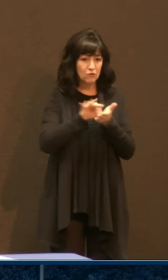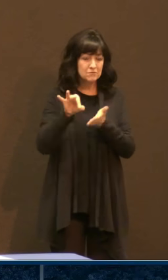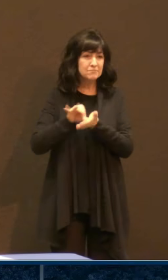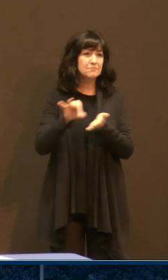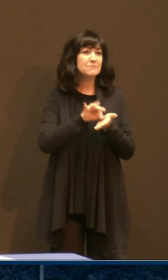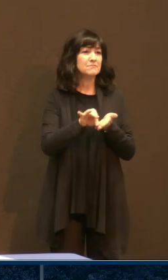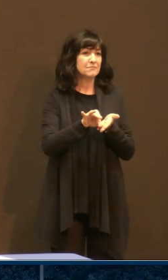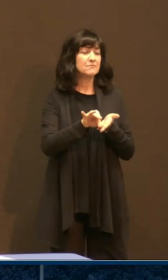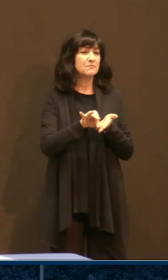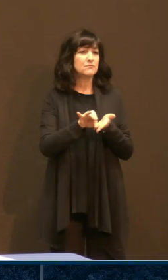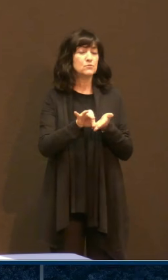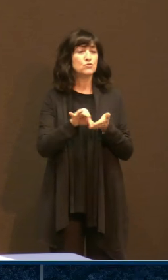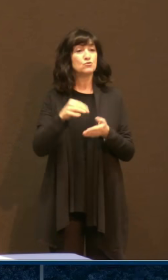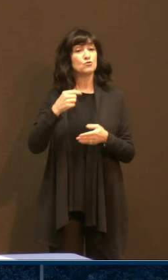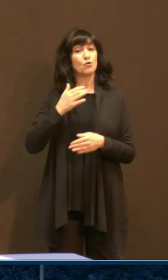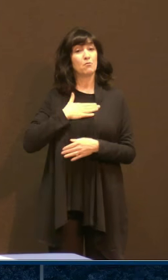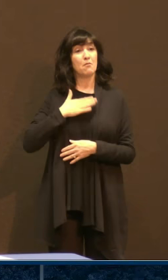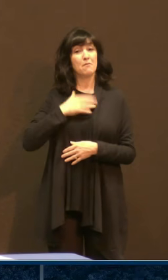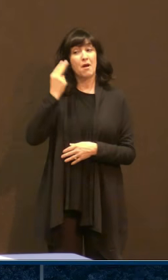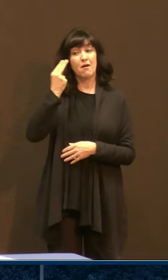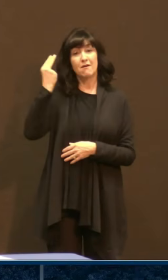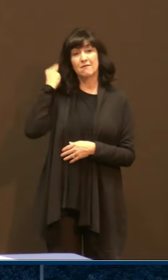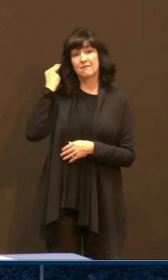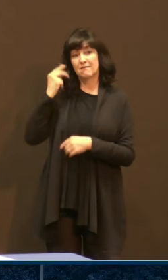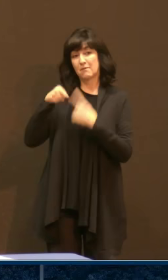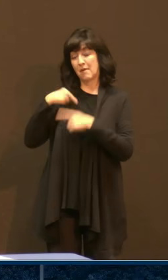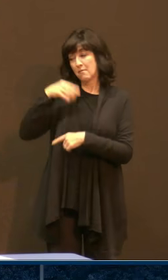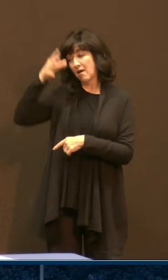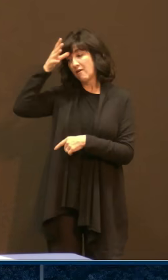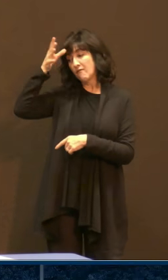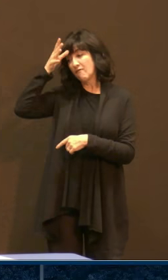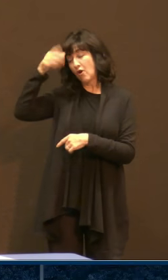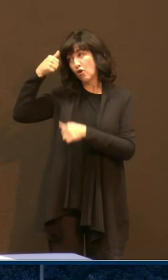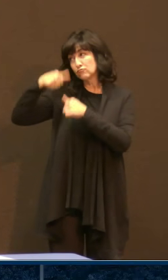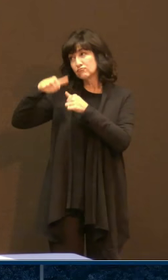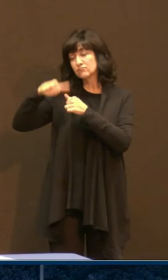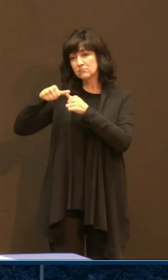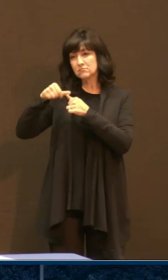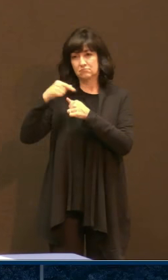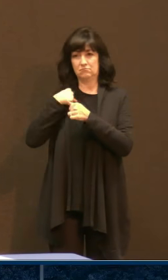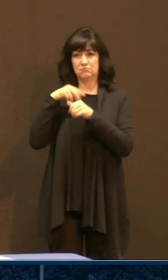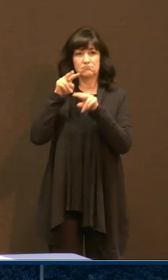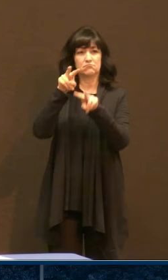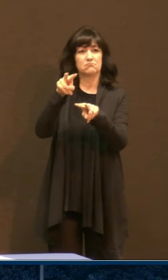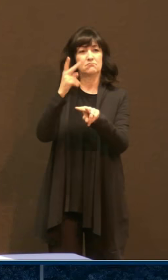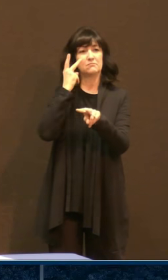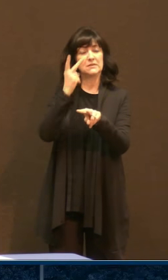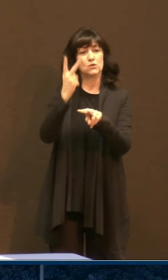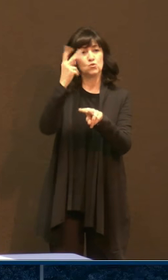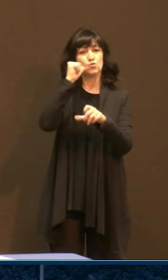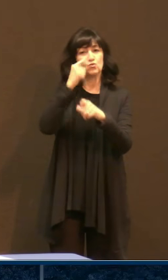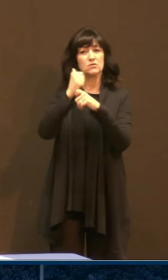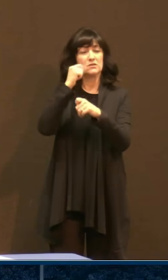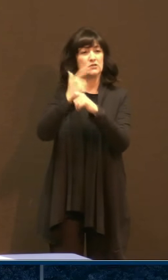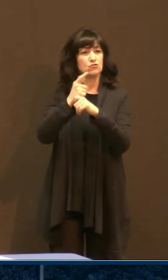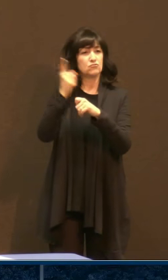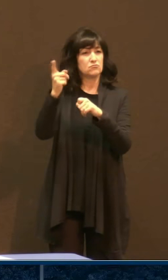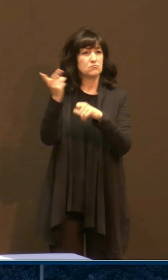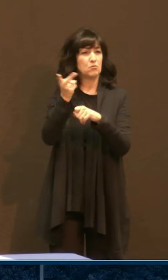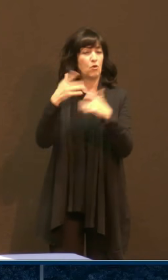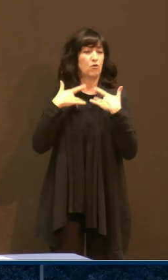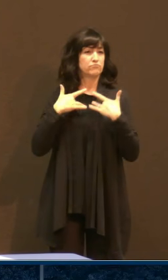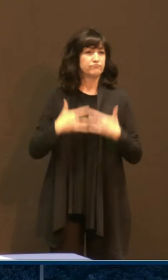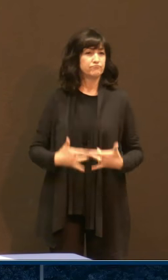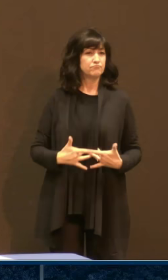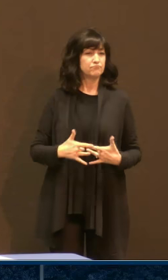for those sisters as they lamented the fact that they weren't able to be with their father at that